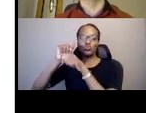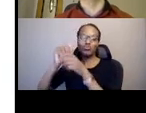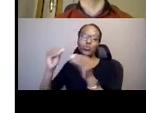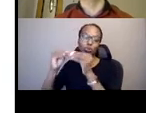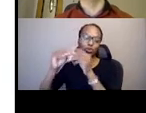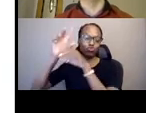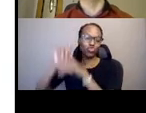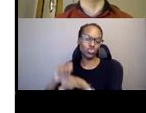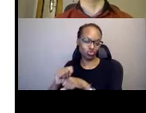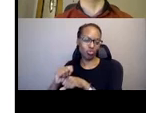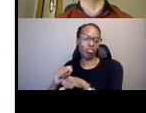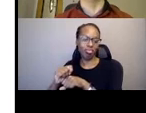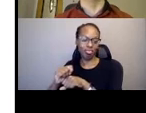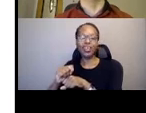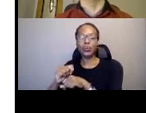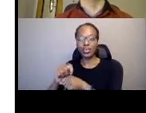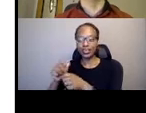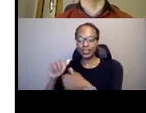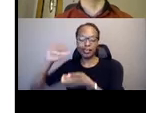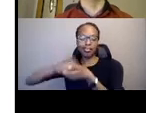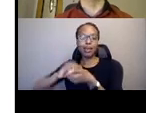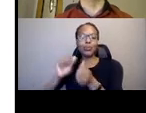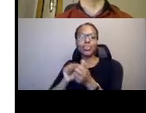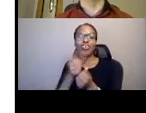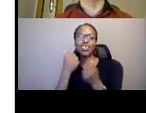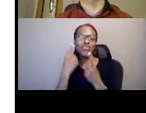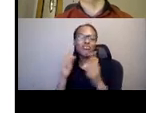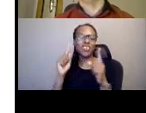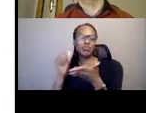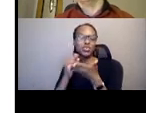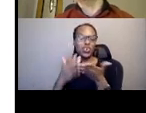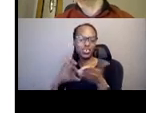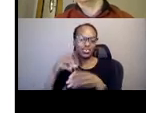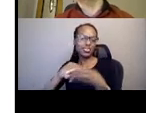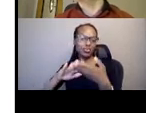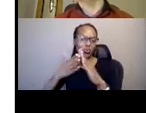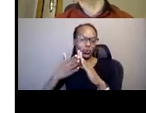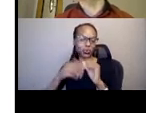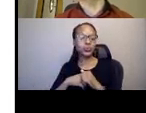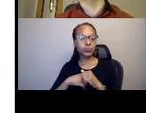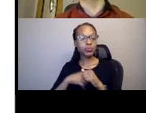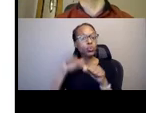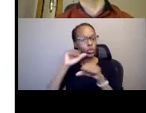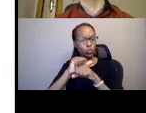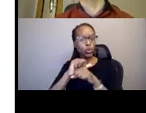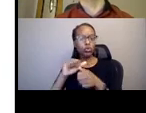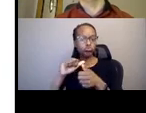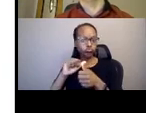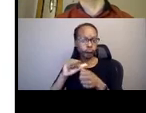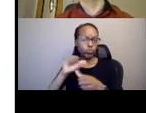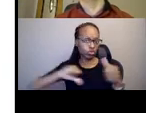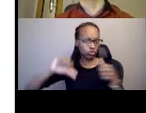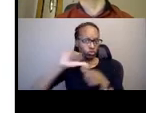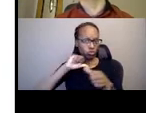well-known artists within the community. We work with each other. How people ask us, how do we work together? We work